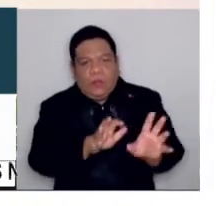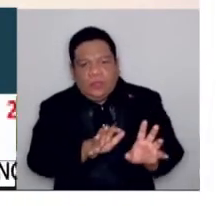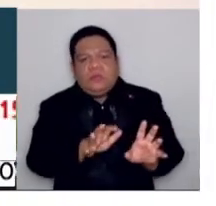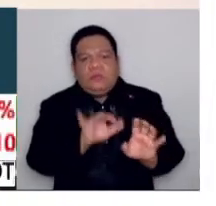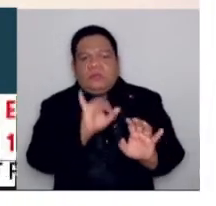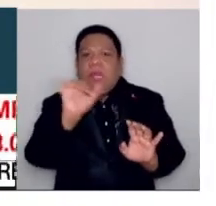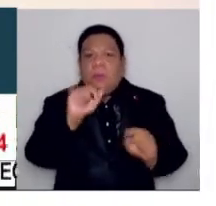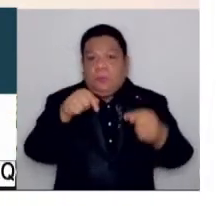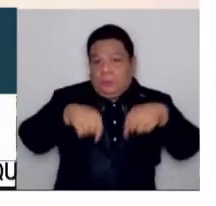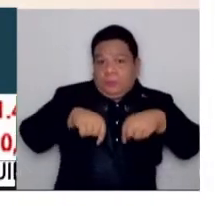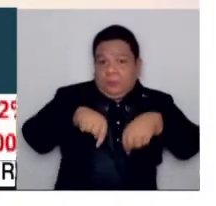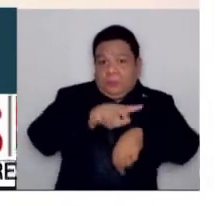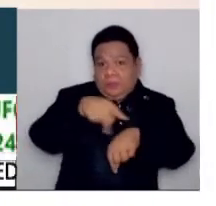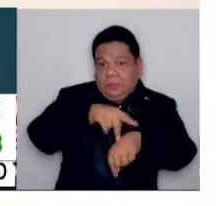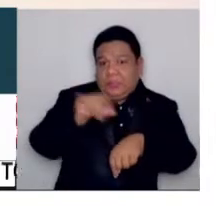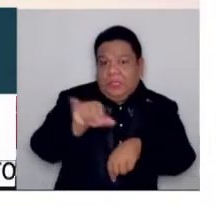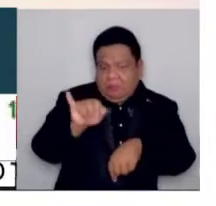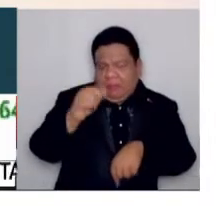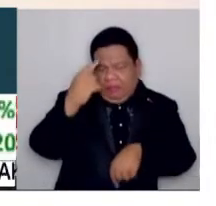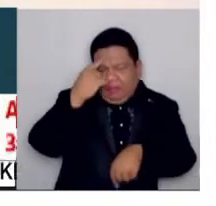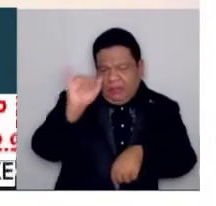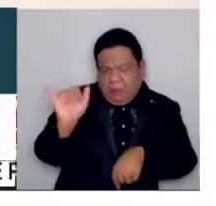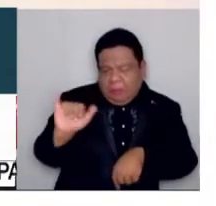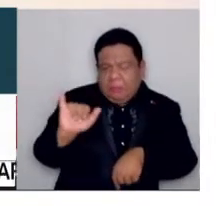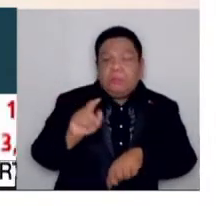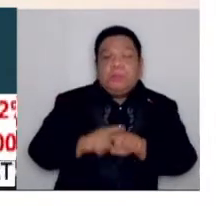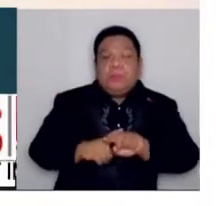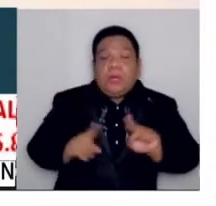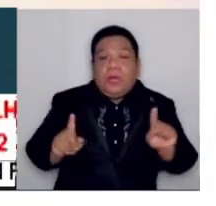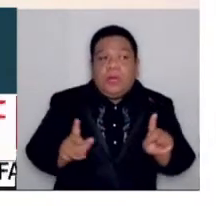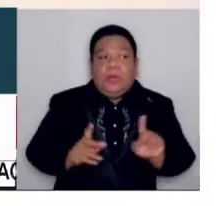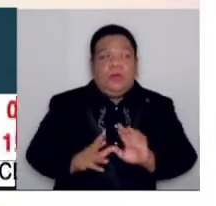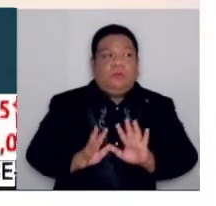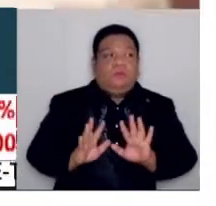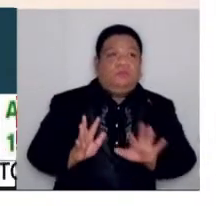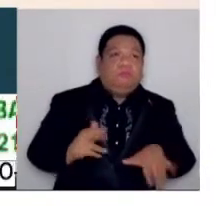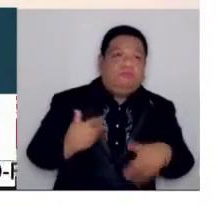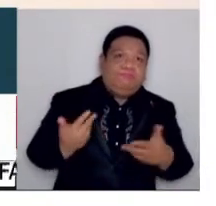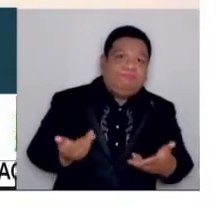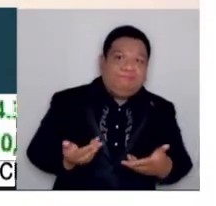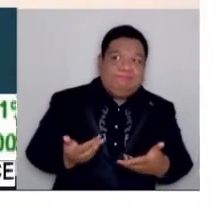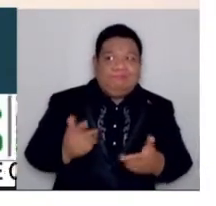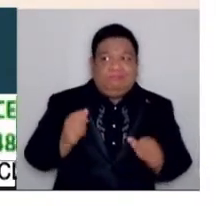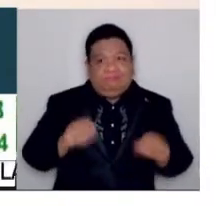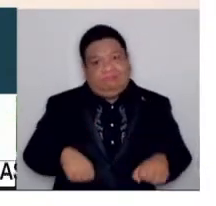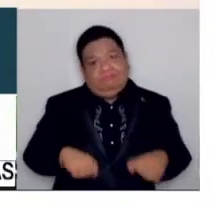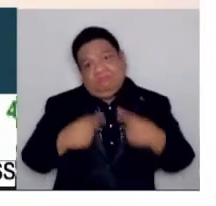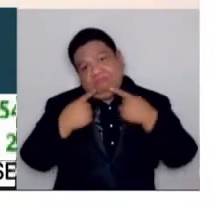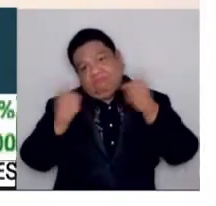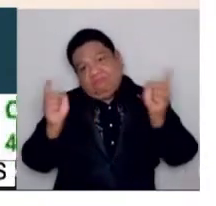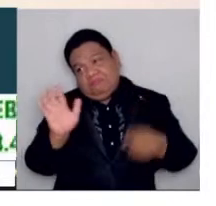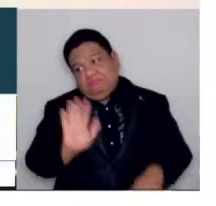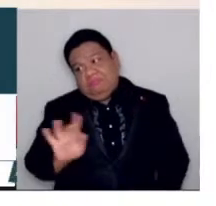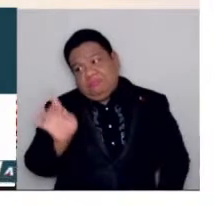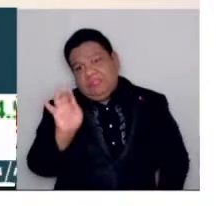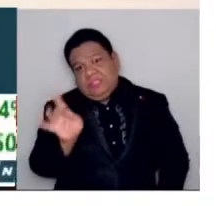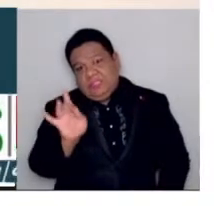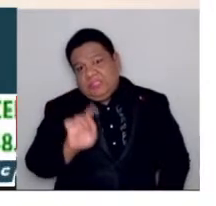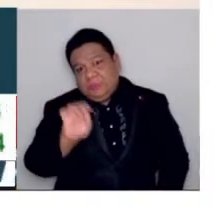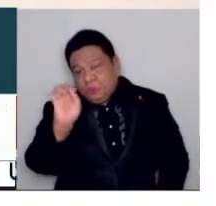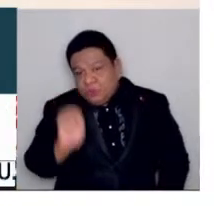palagay ko dito sa Pilipinas, but as long as we'll be able to get around 80% or even up